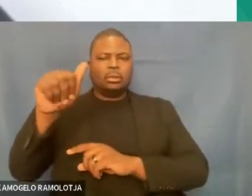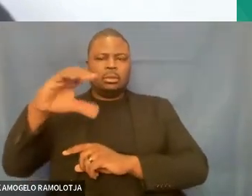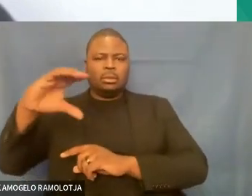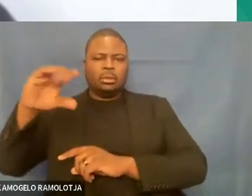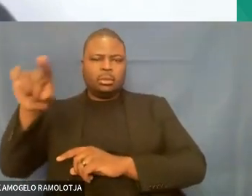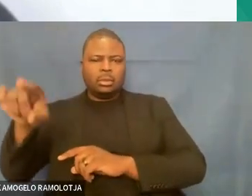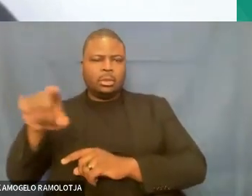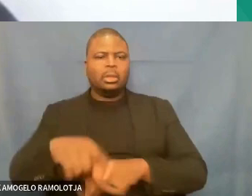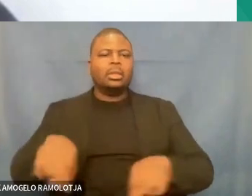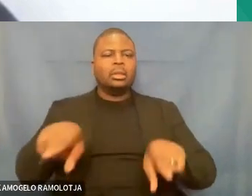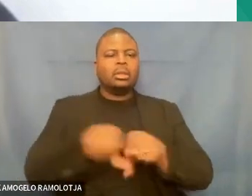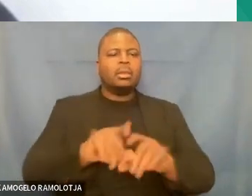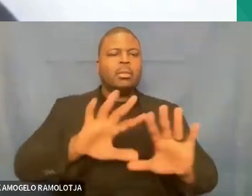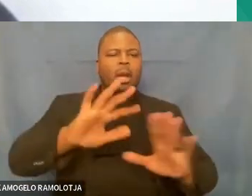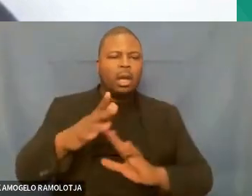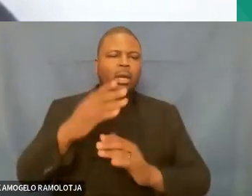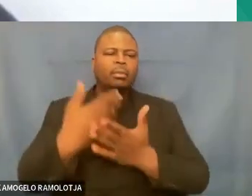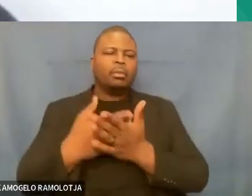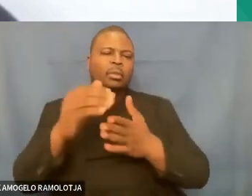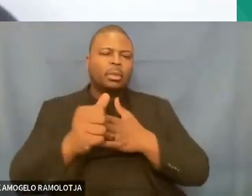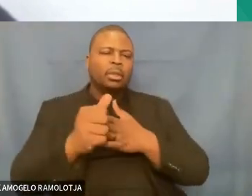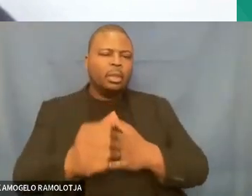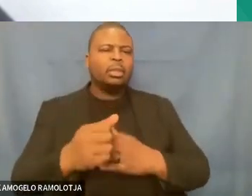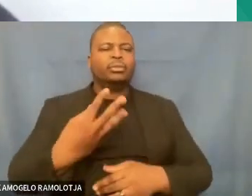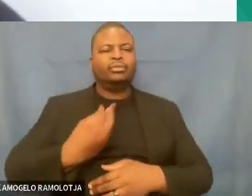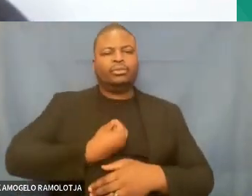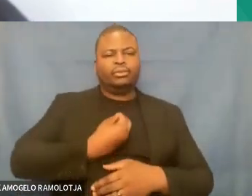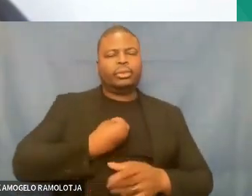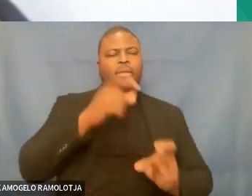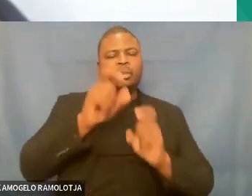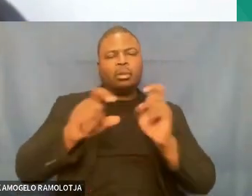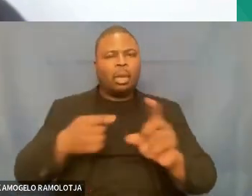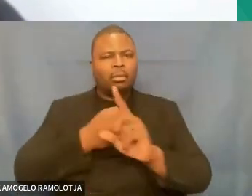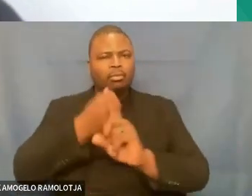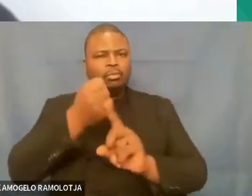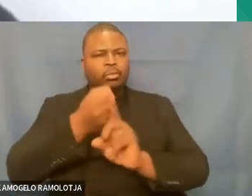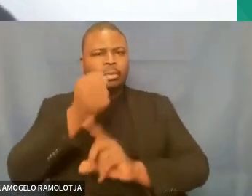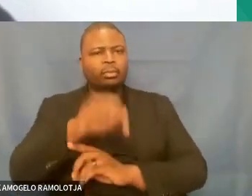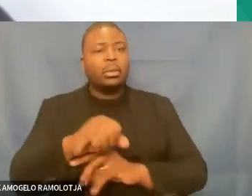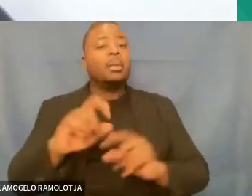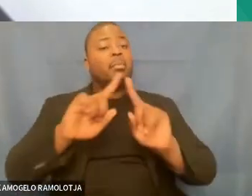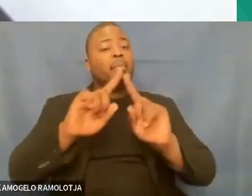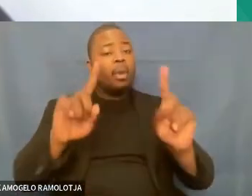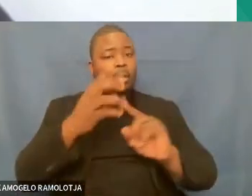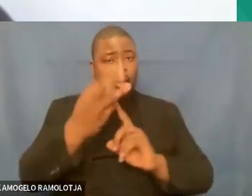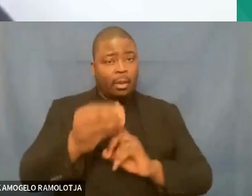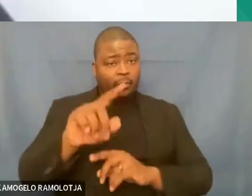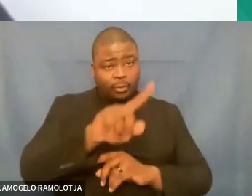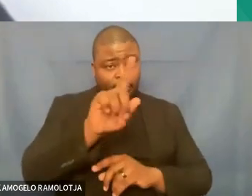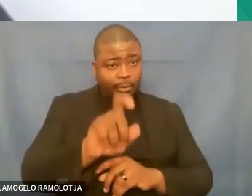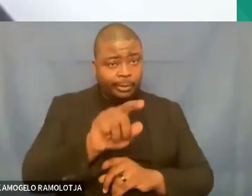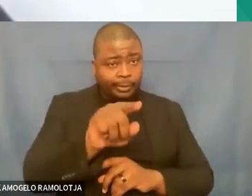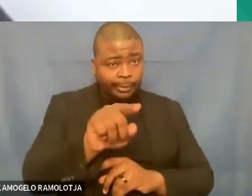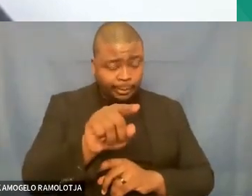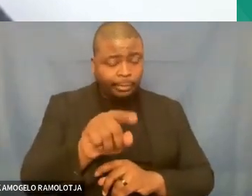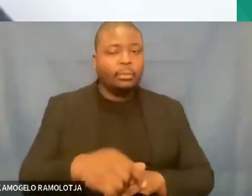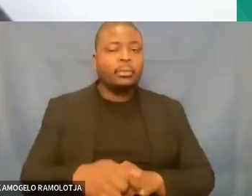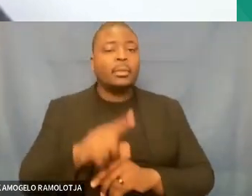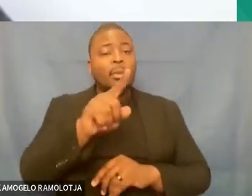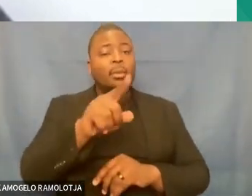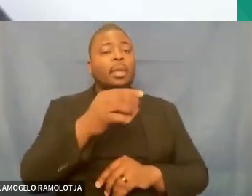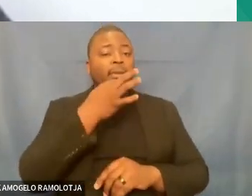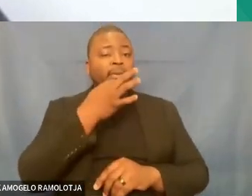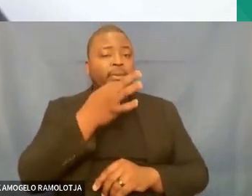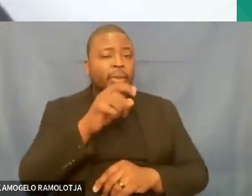terms of the drive towards young key populations. But I do need to ask a question. I do see that you've mentioned